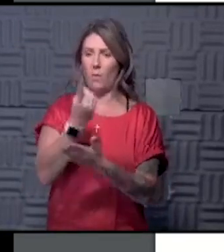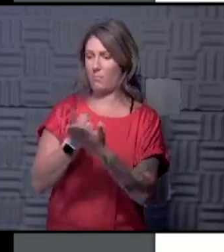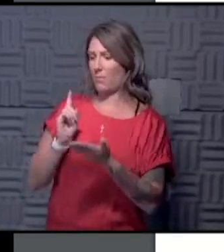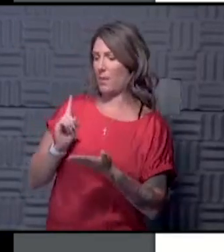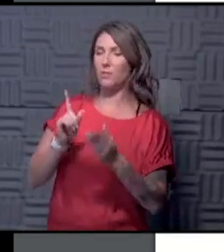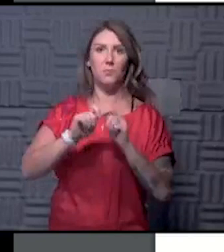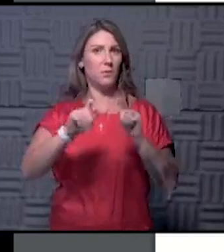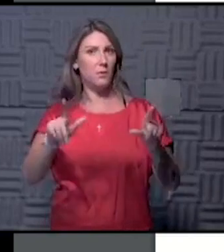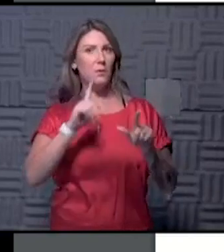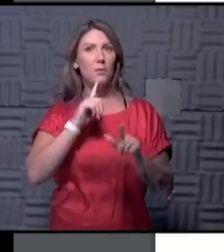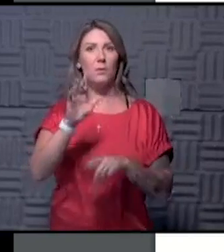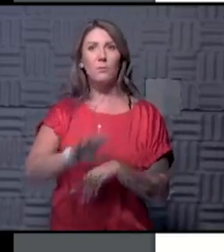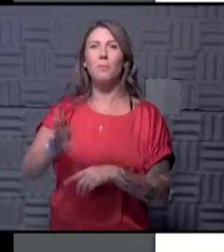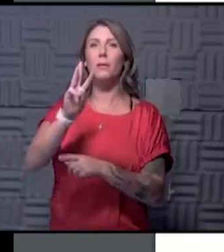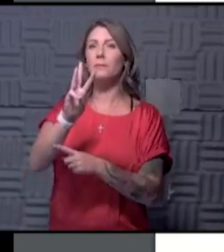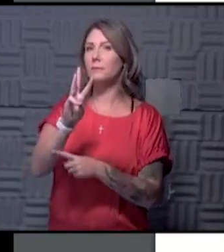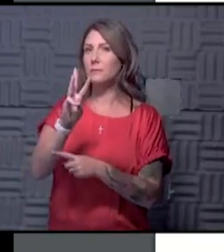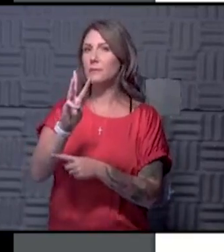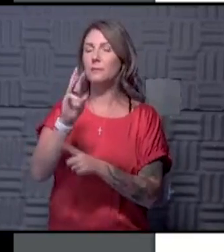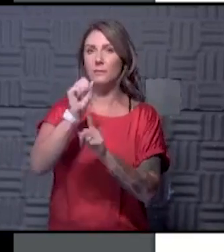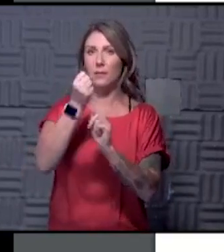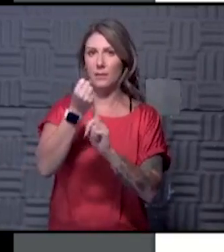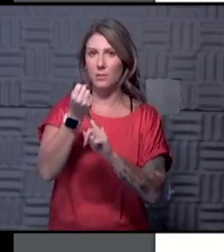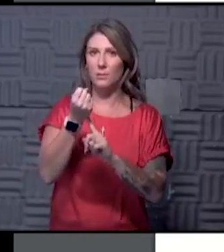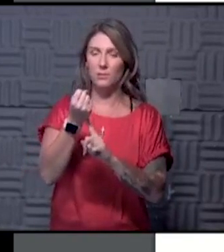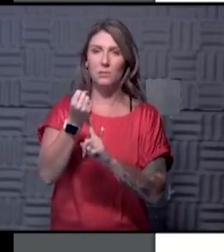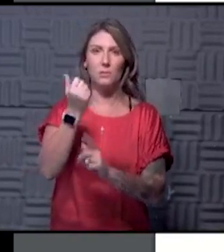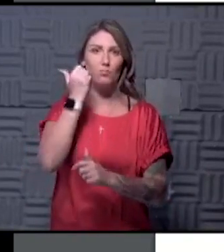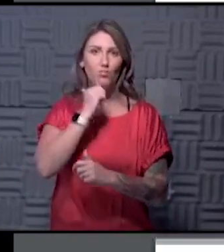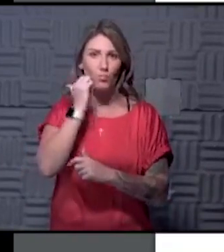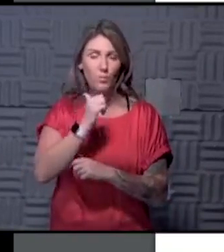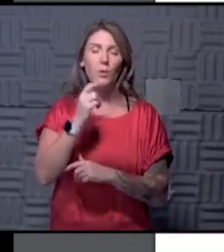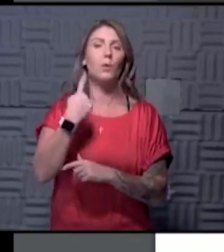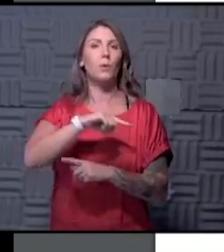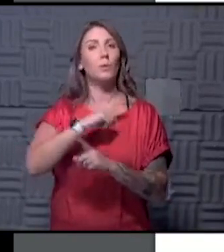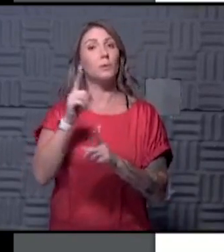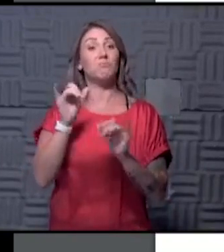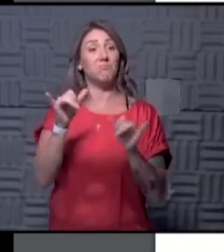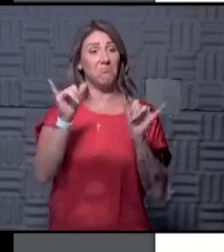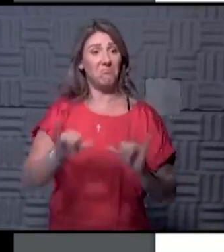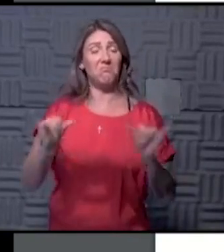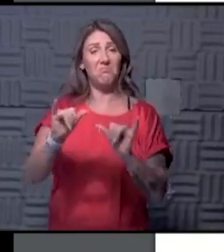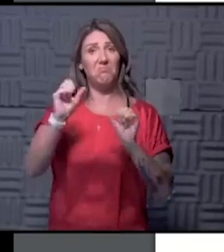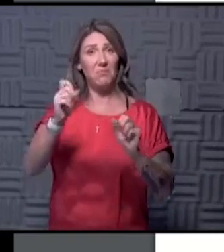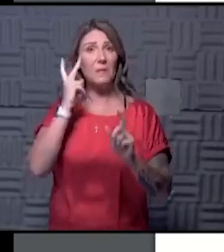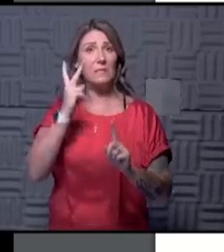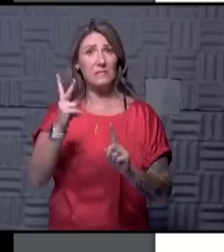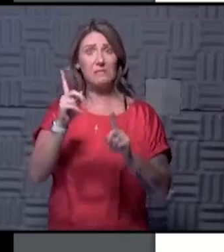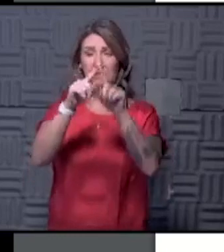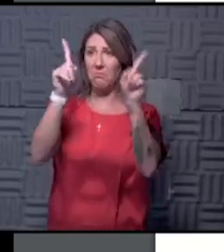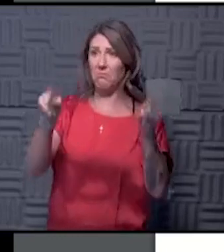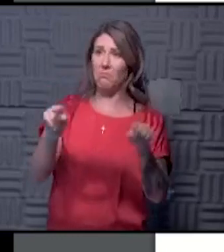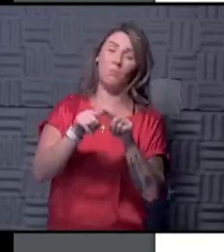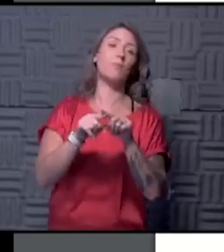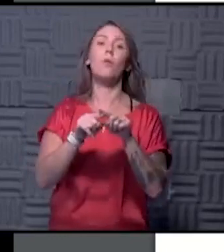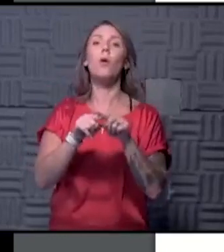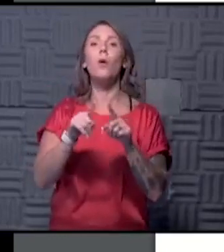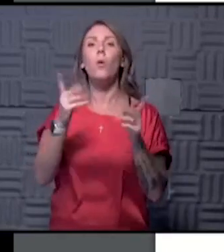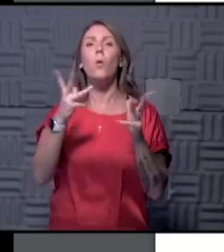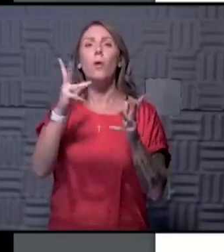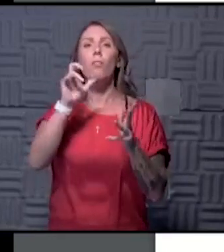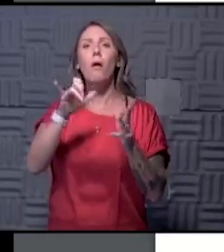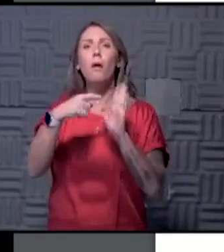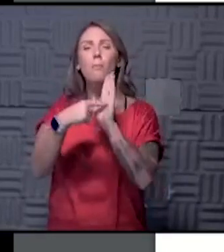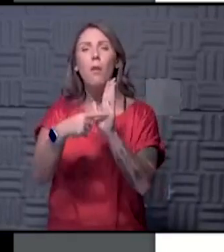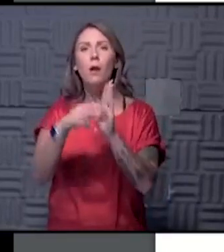new cases a day 2 weeks out. So we're staying pretty consistent, as you can see on the screen there, of where the model is projecting cases